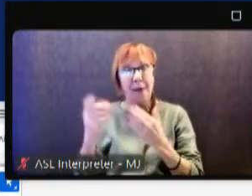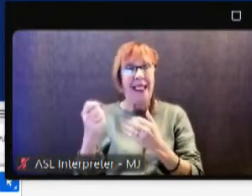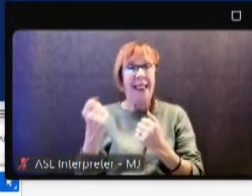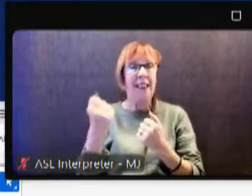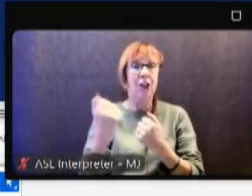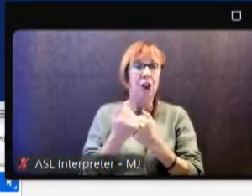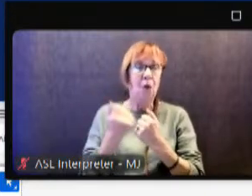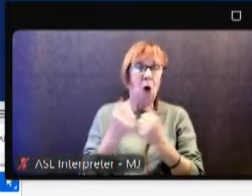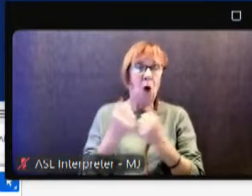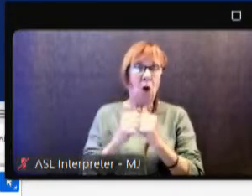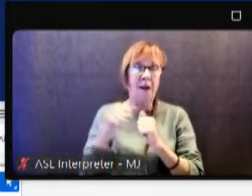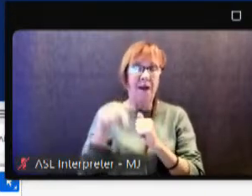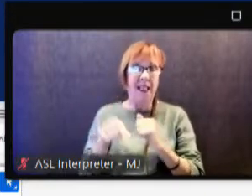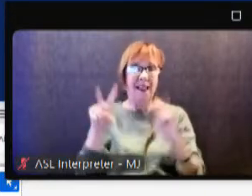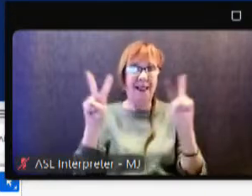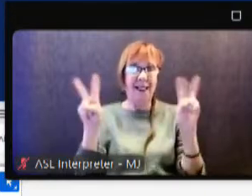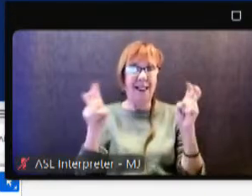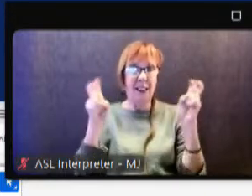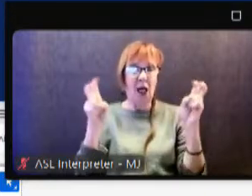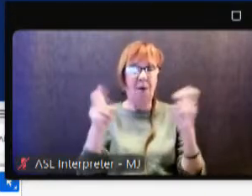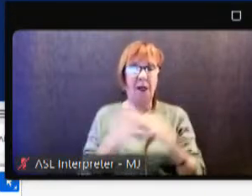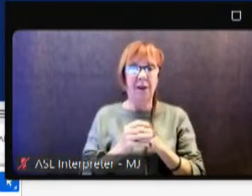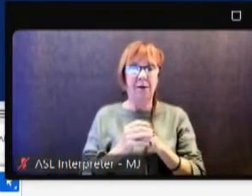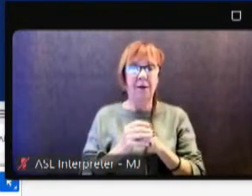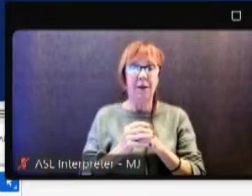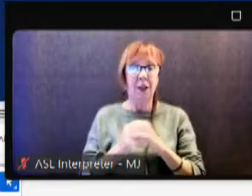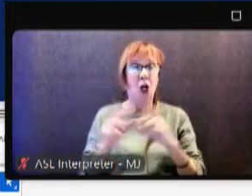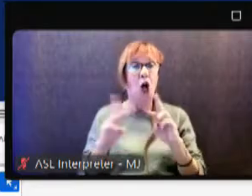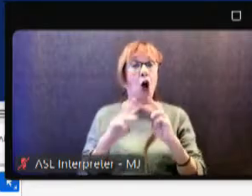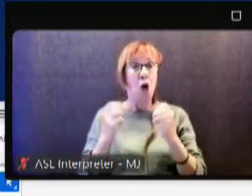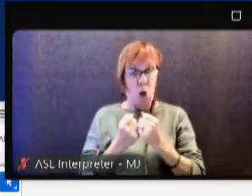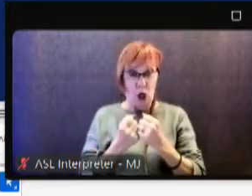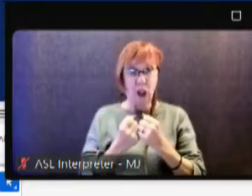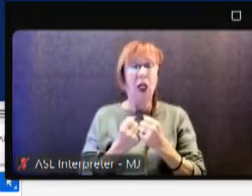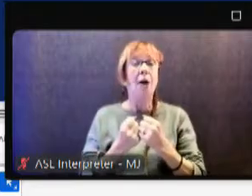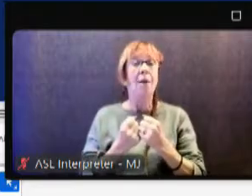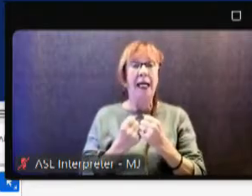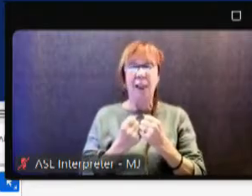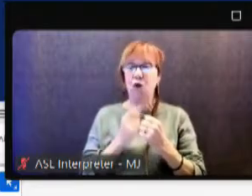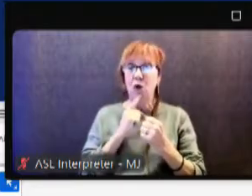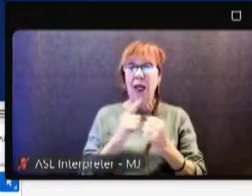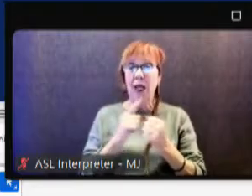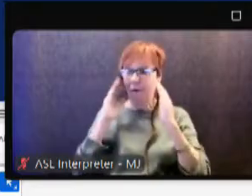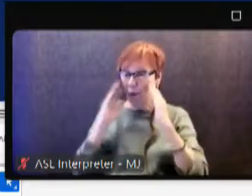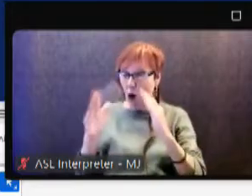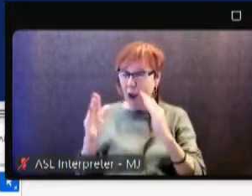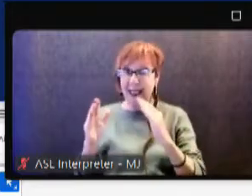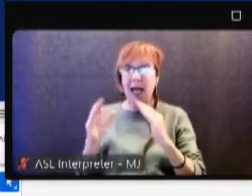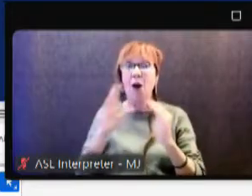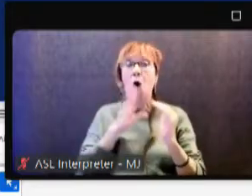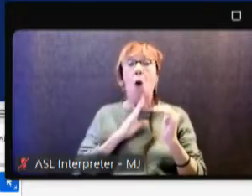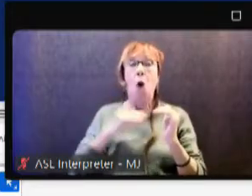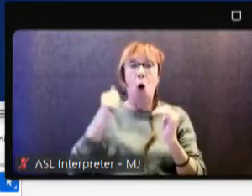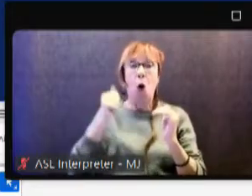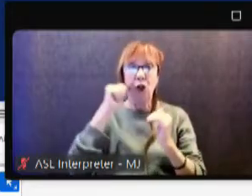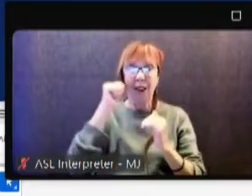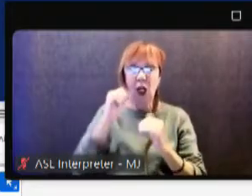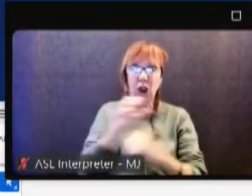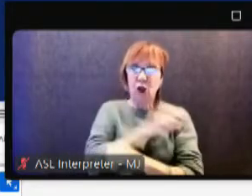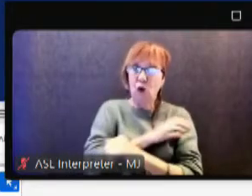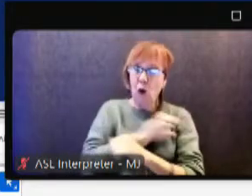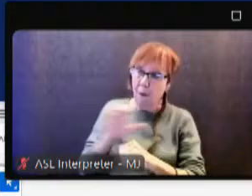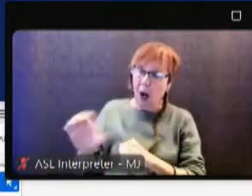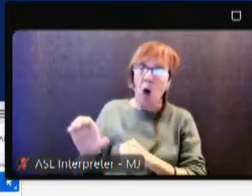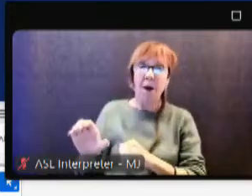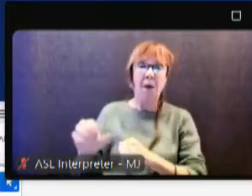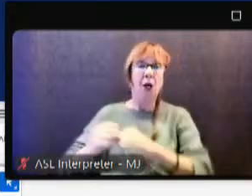important topic. The workshop is definitely geared towards empowering older adults with the knowledge they need to help protect their homes and understand their